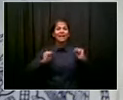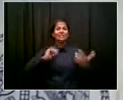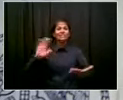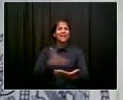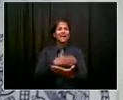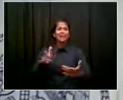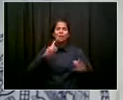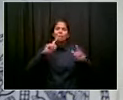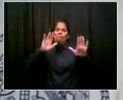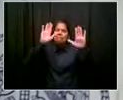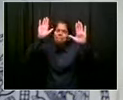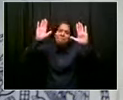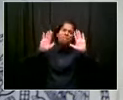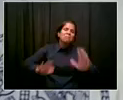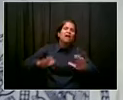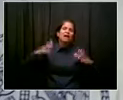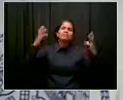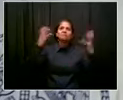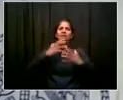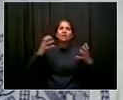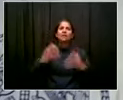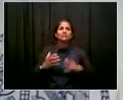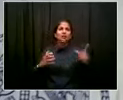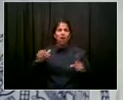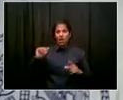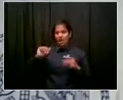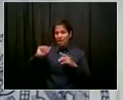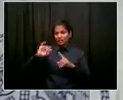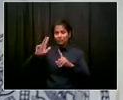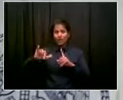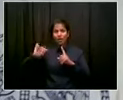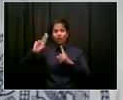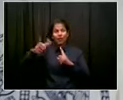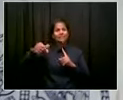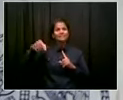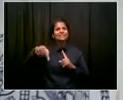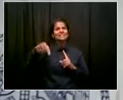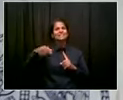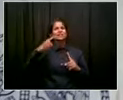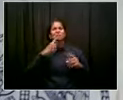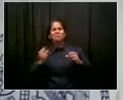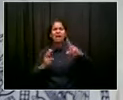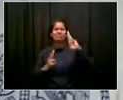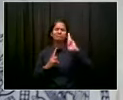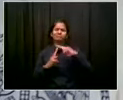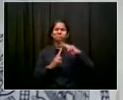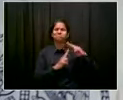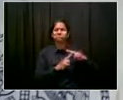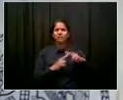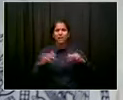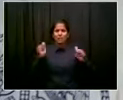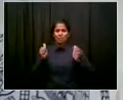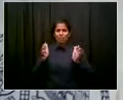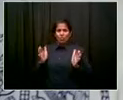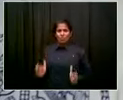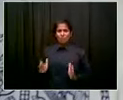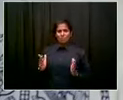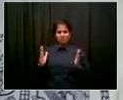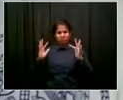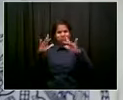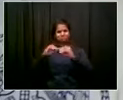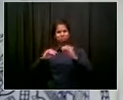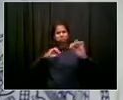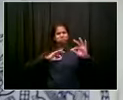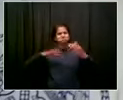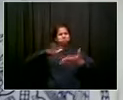you all-star lineup uh specific dates being nailed down obviously central park we're going to have a huge crowd we're going to